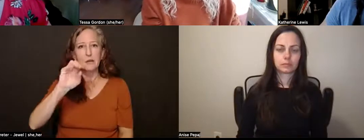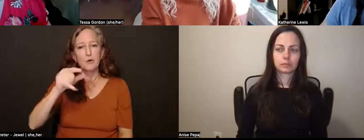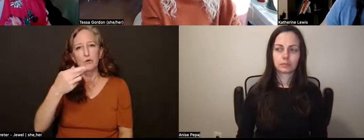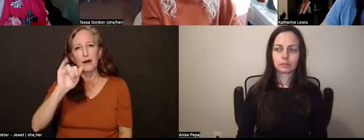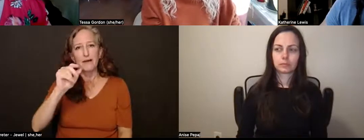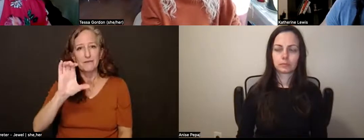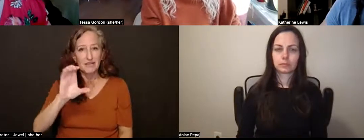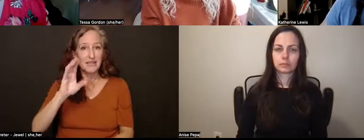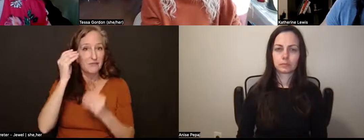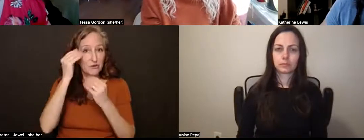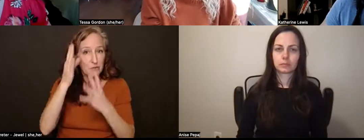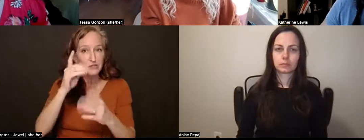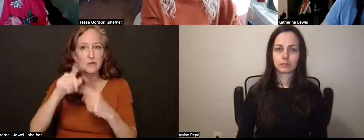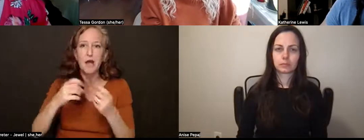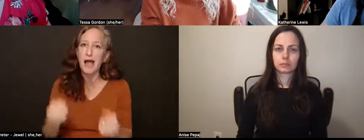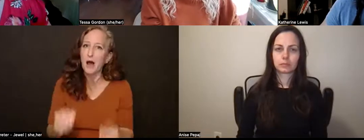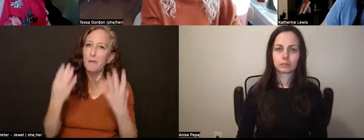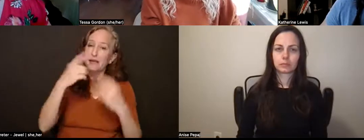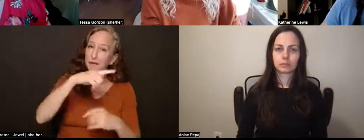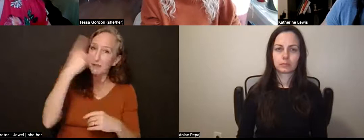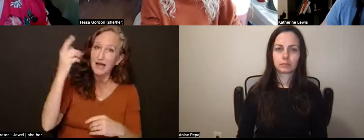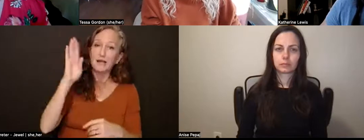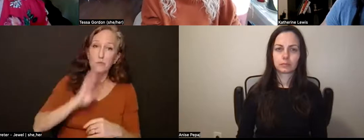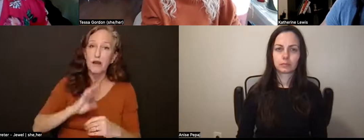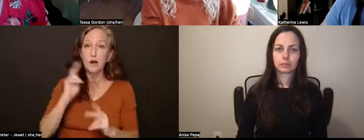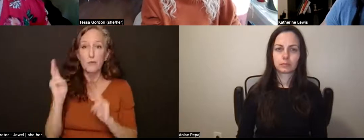information about how many Black and brown people